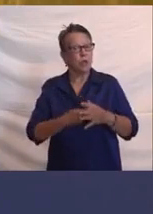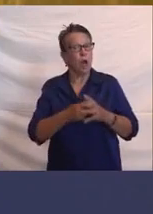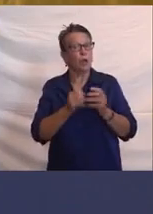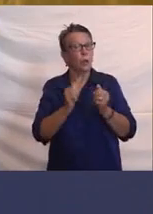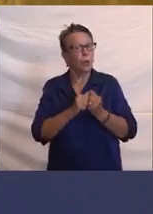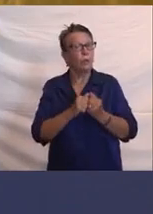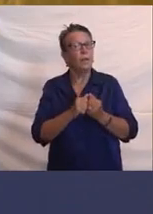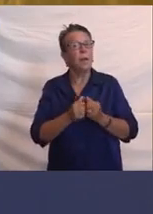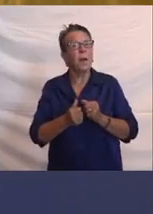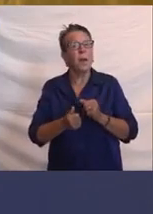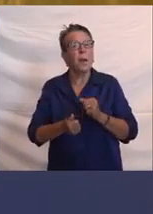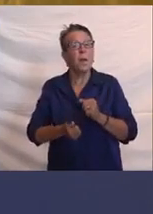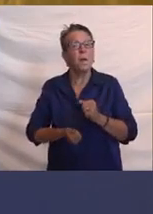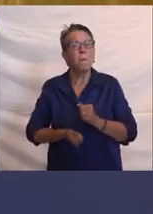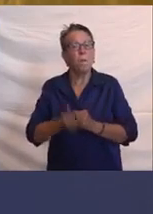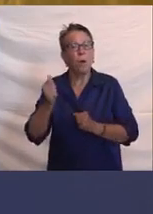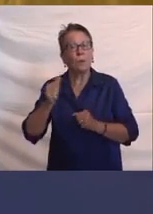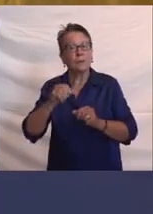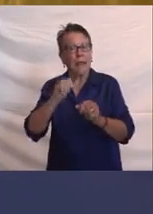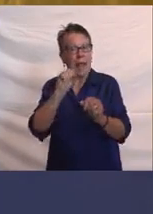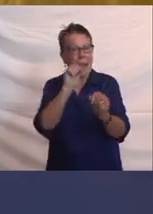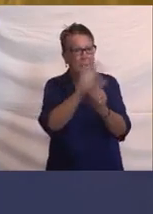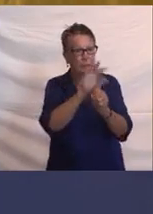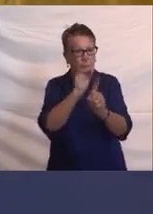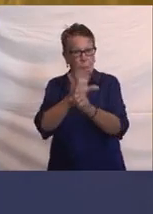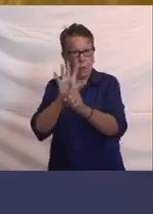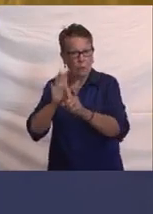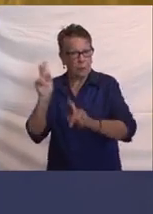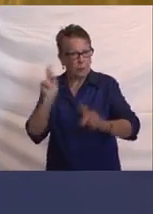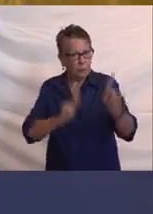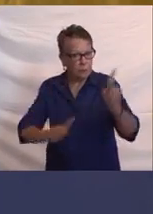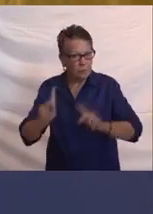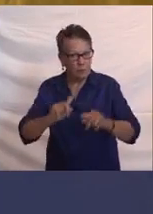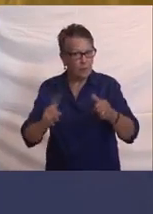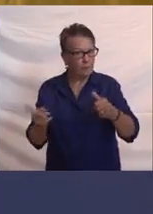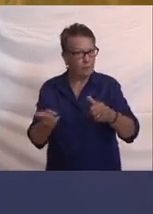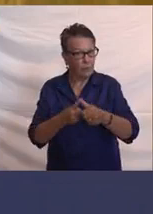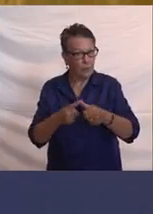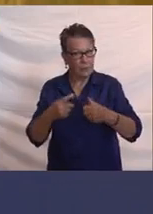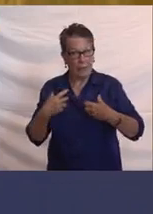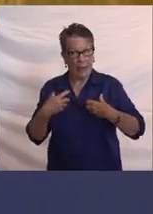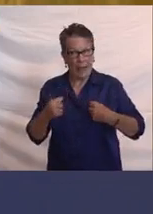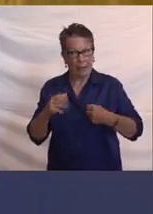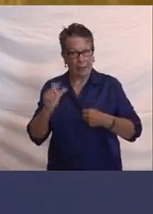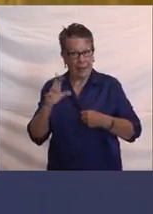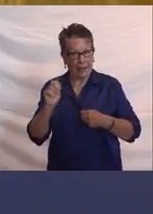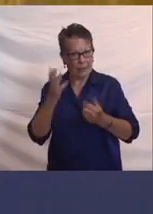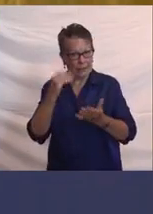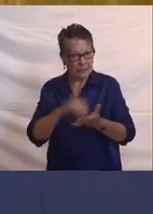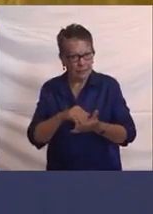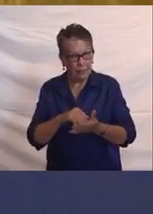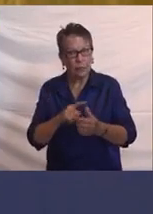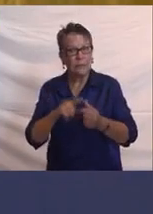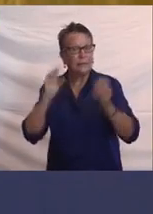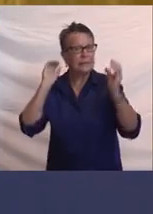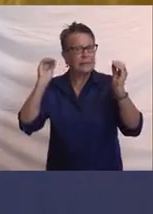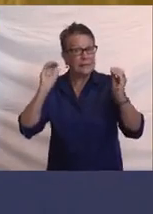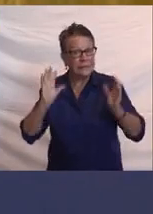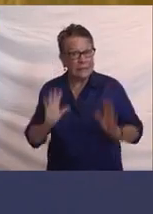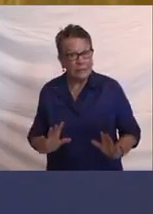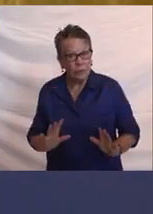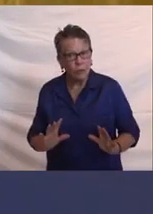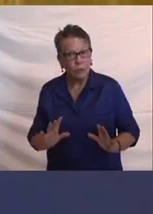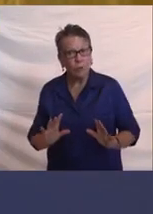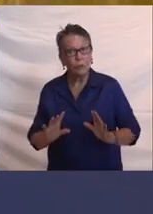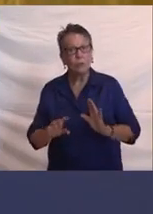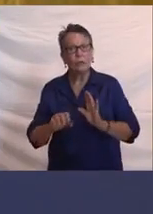there. So we started with healthcare, we then went to educators, state workers, and we're going to